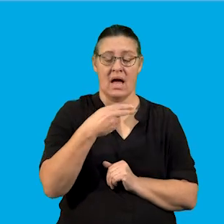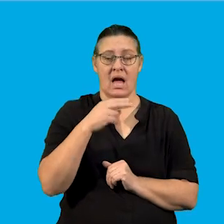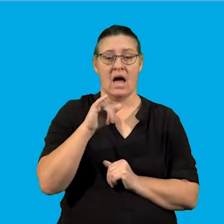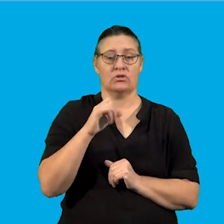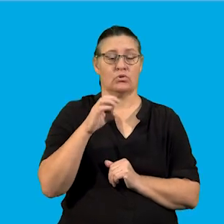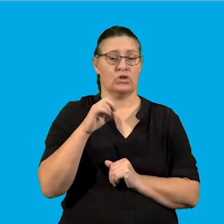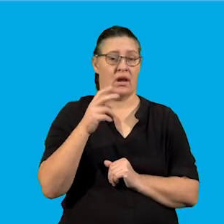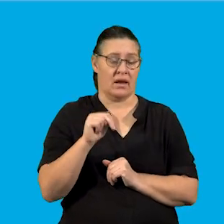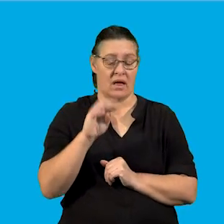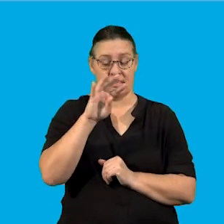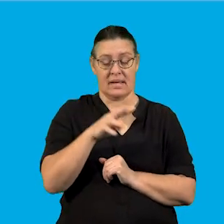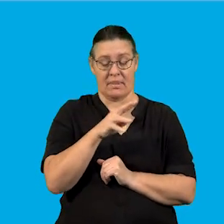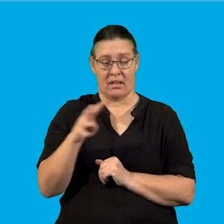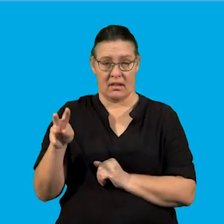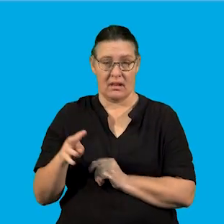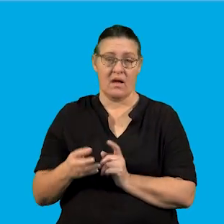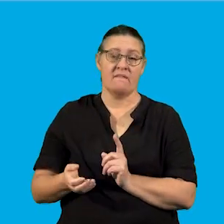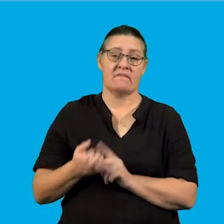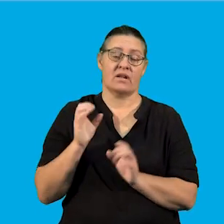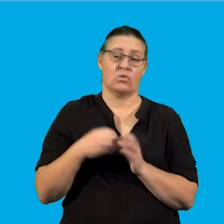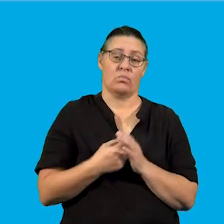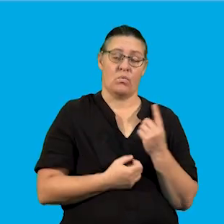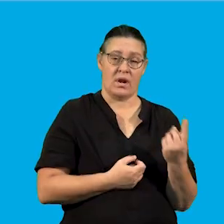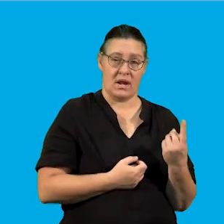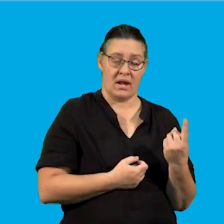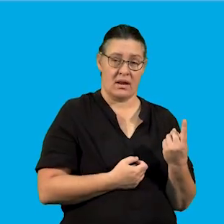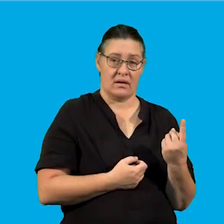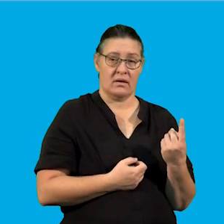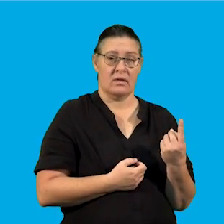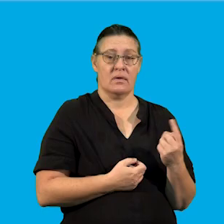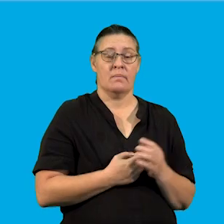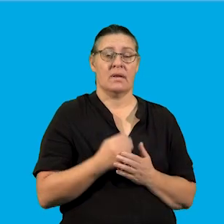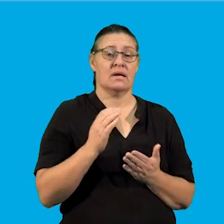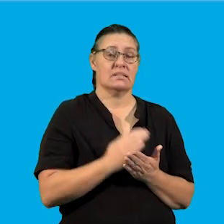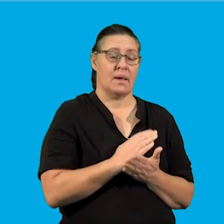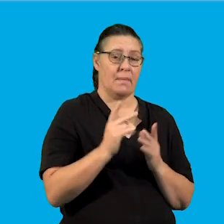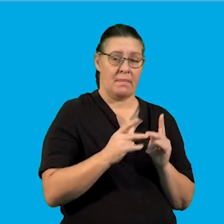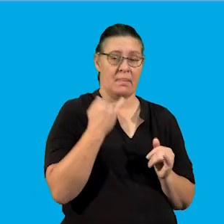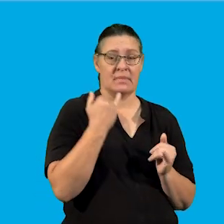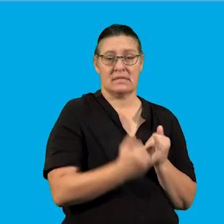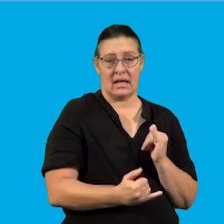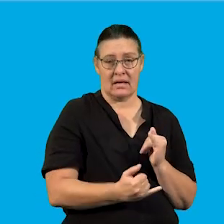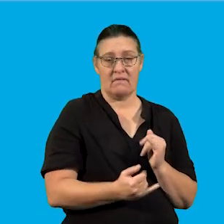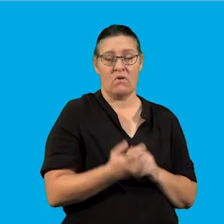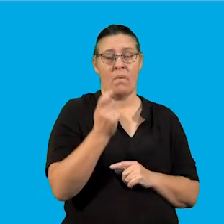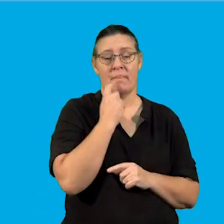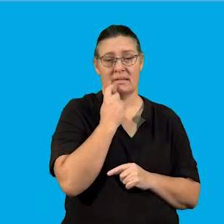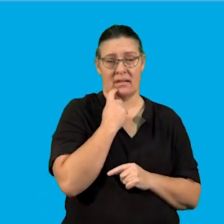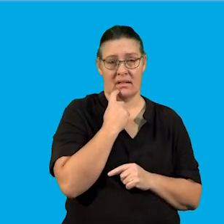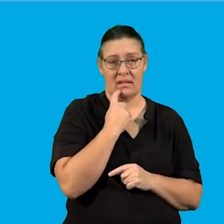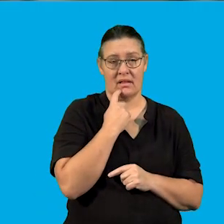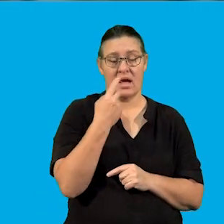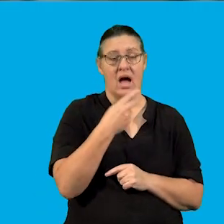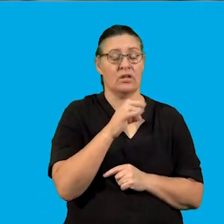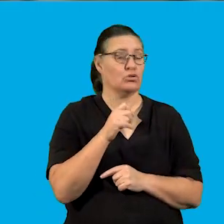hydrogen. Hydrogen on the periodic table, it is found in group 1, which means that some people might mistake that for a metal,